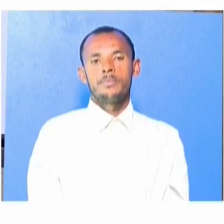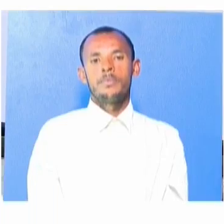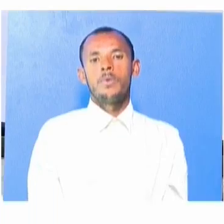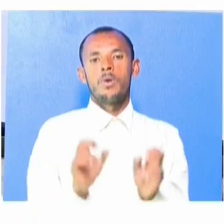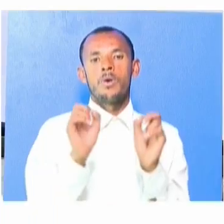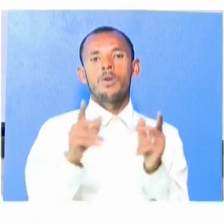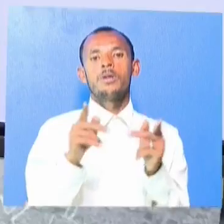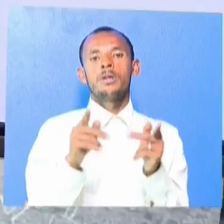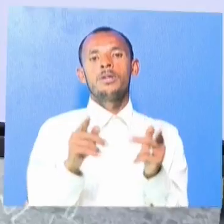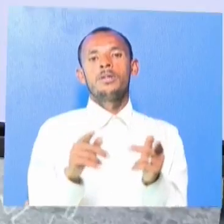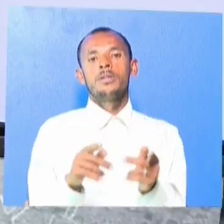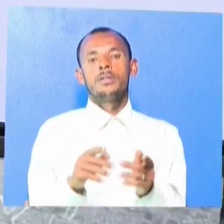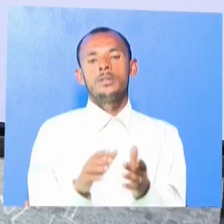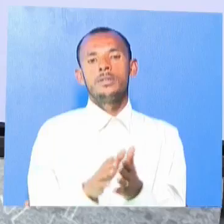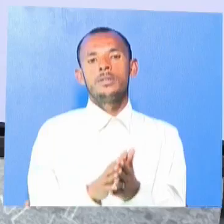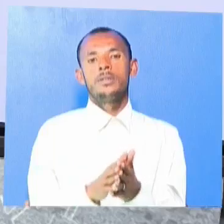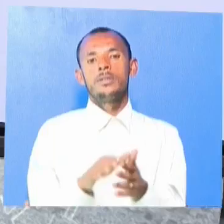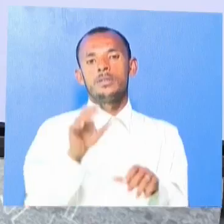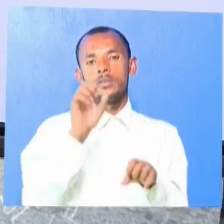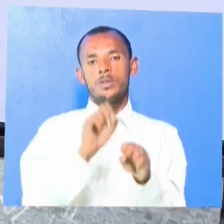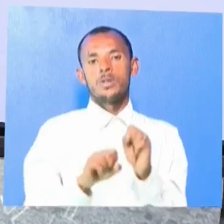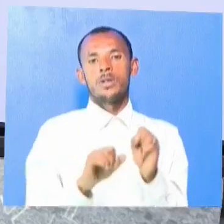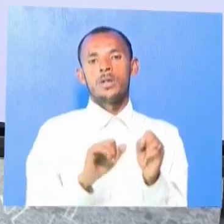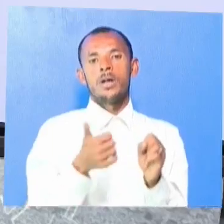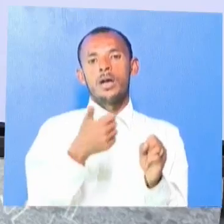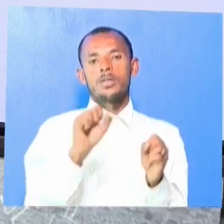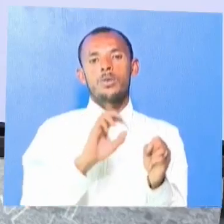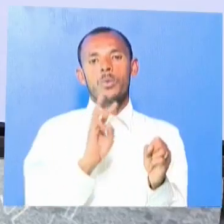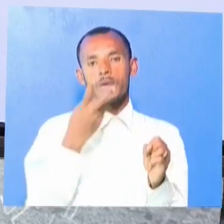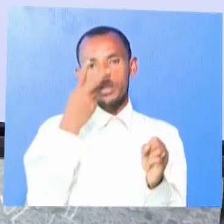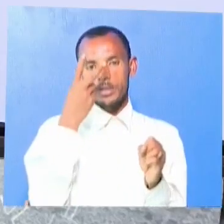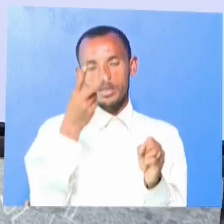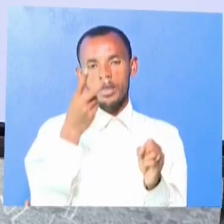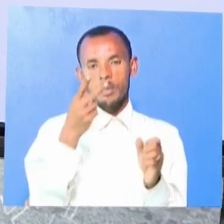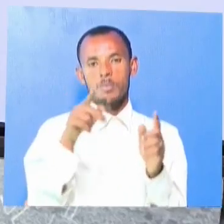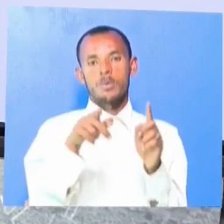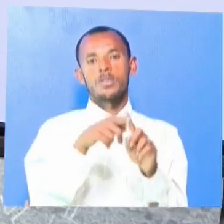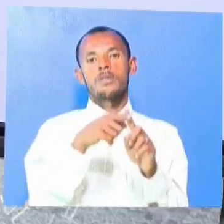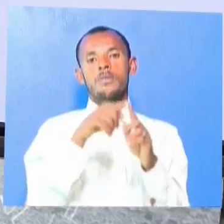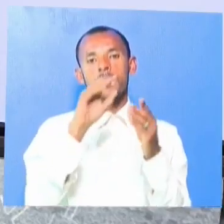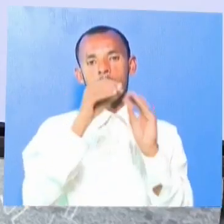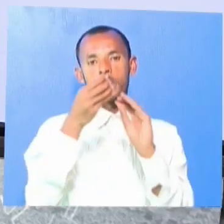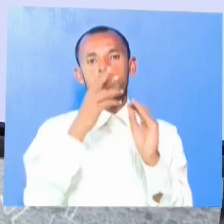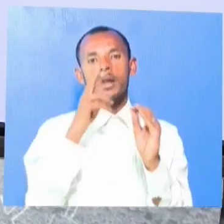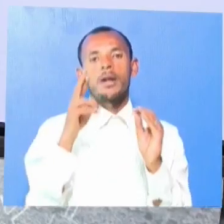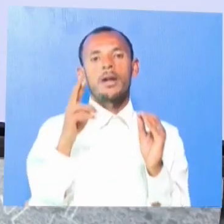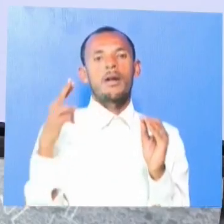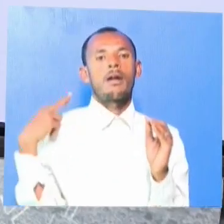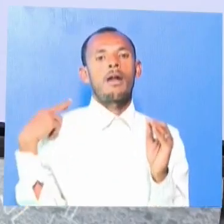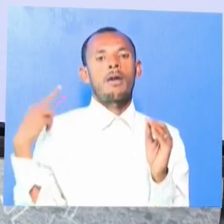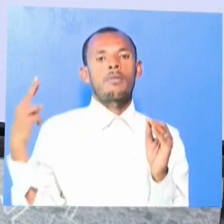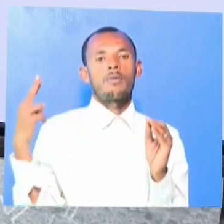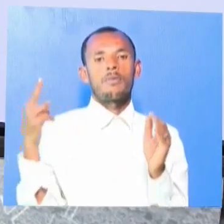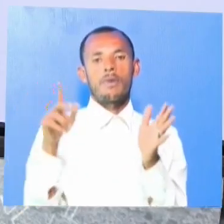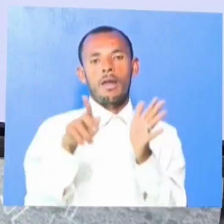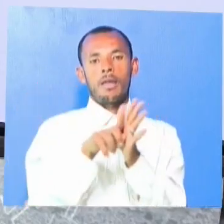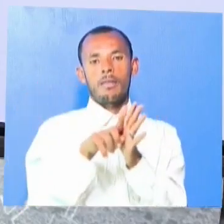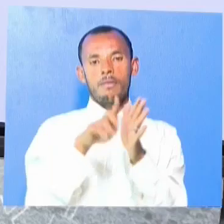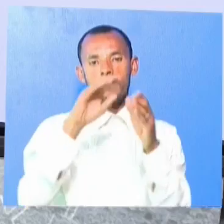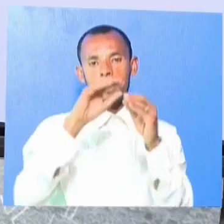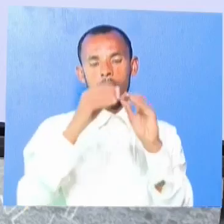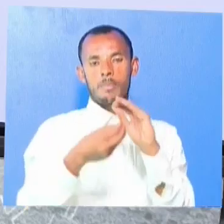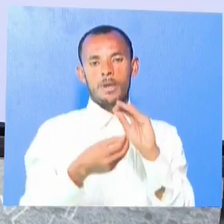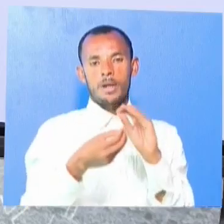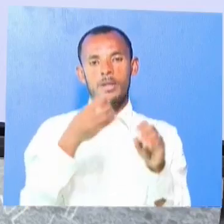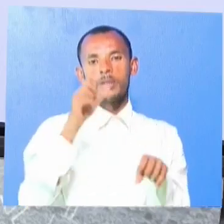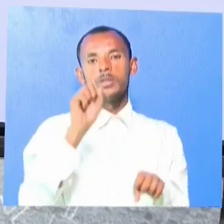Okay, this is it. So, as we said here, positive numbers are to the right. So, to the right of negative numbers.